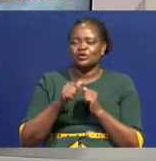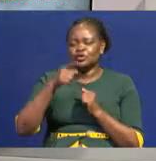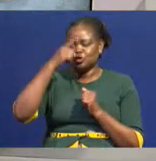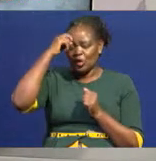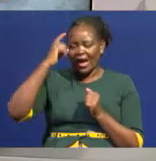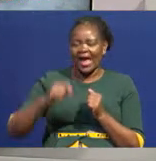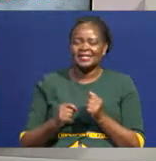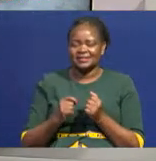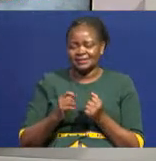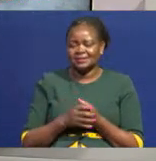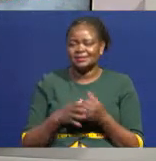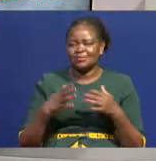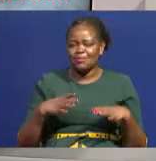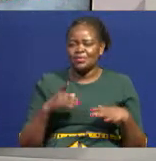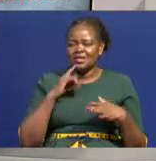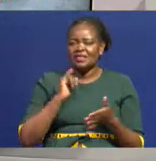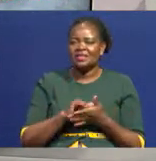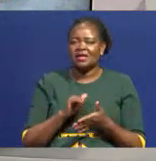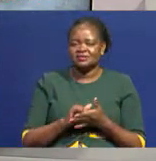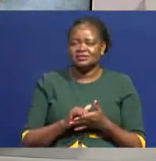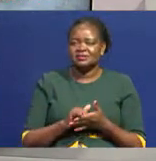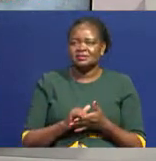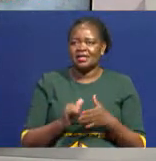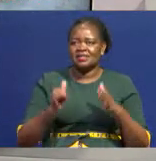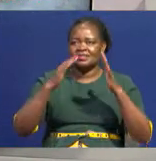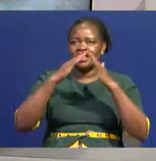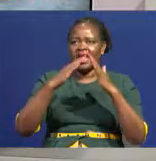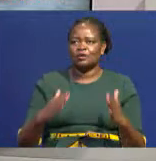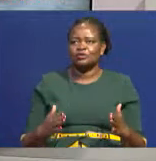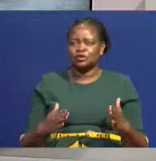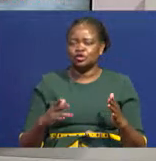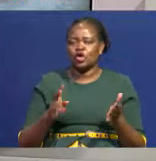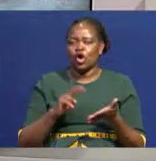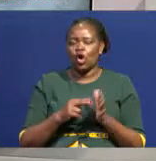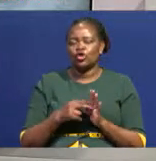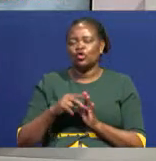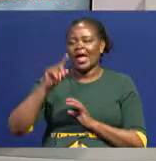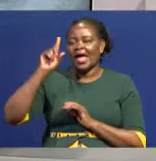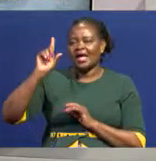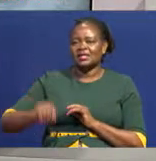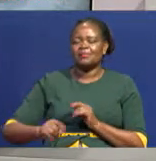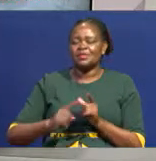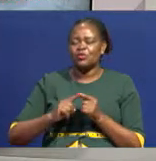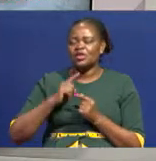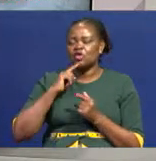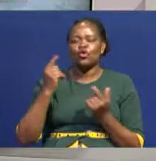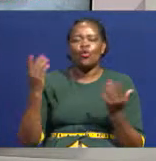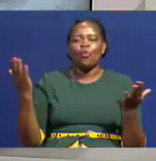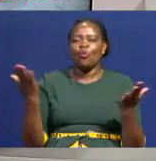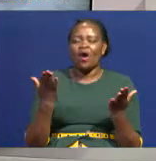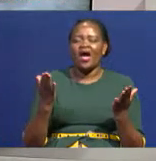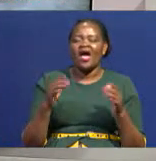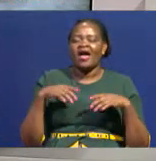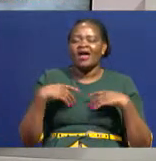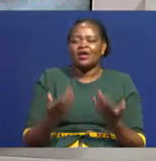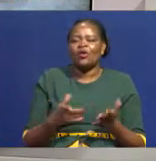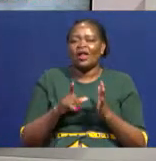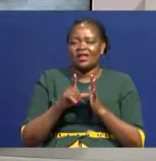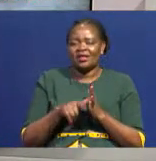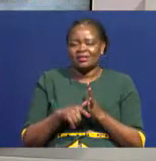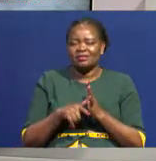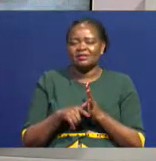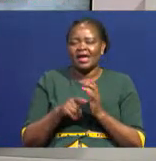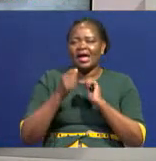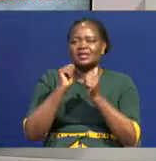Kali artisans saying that the housing contracts are affordable. We will be telling you where and how, and later on